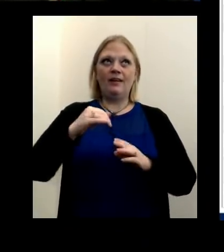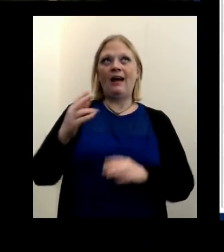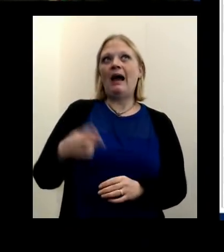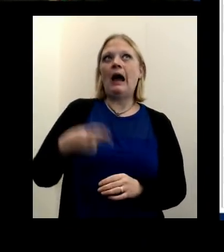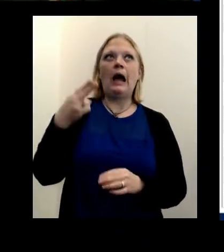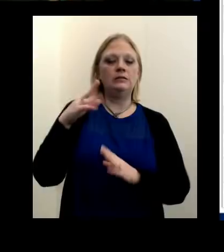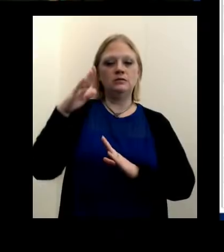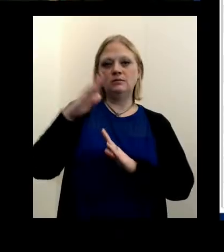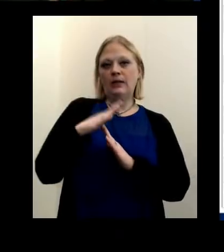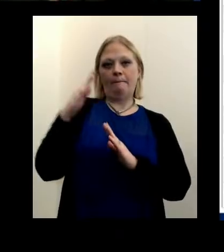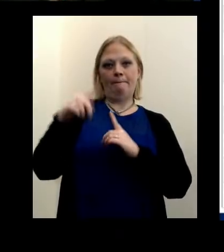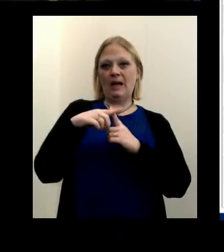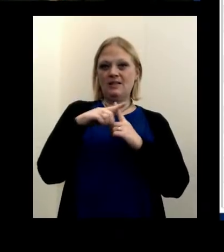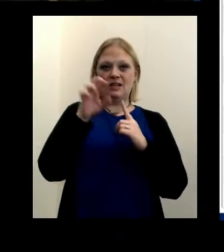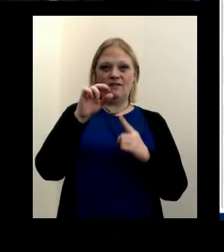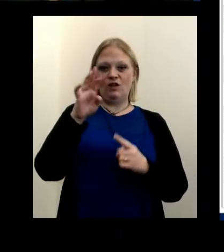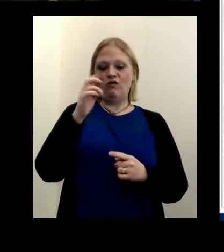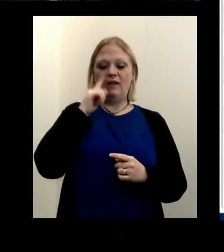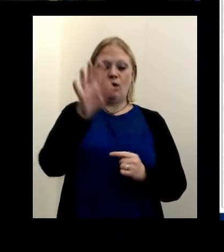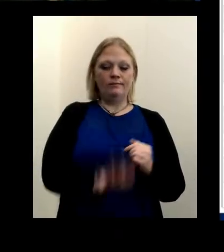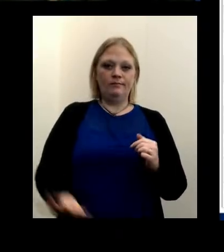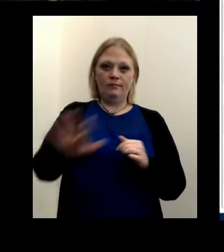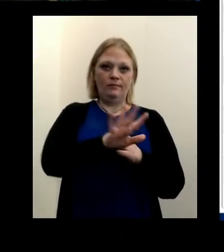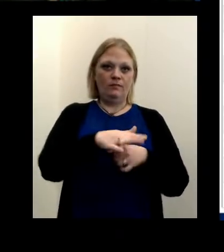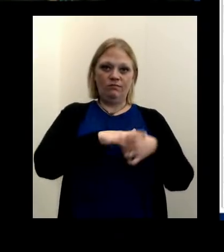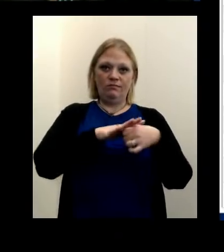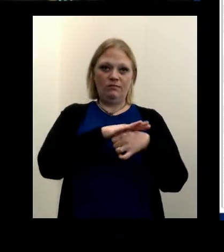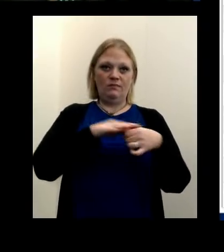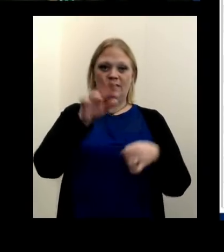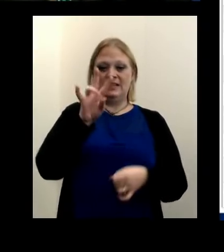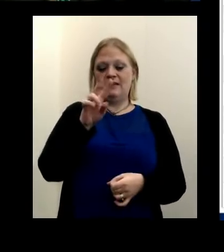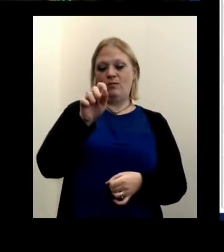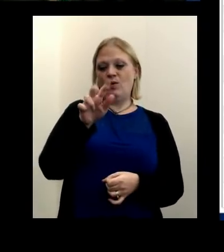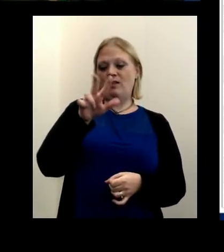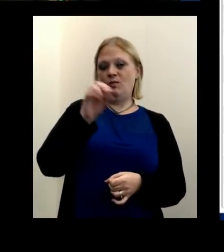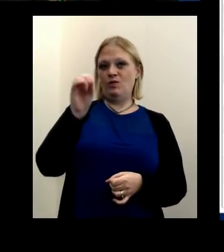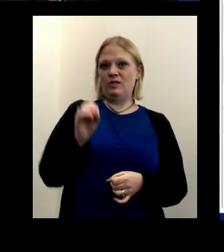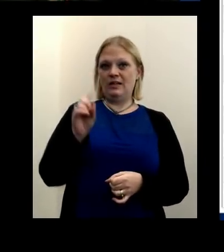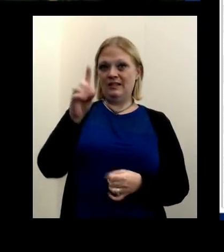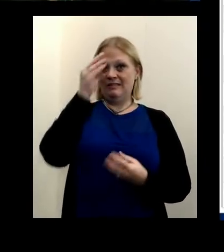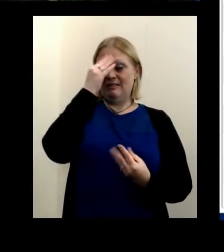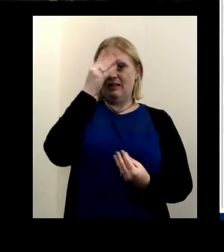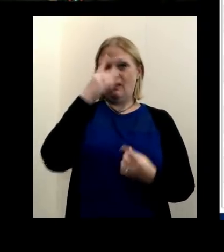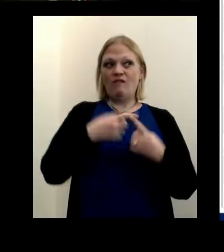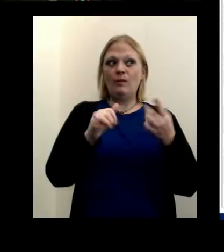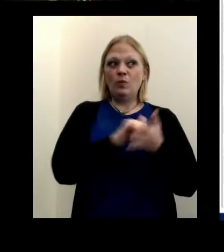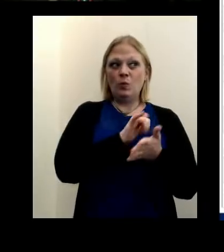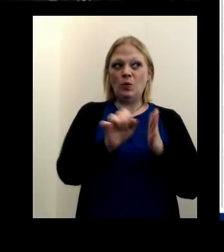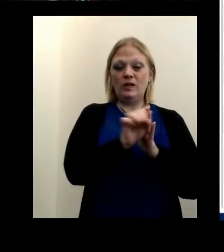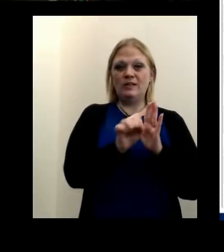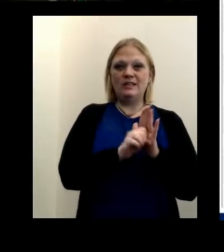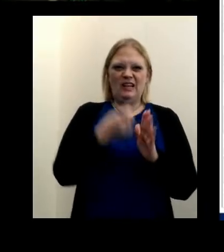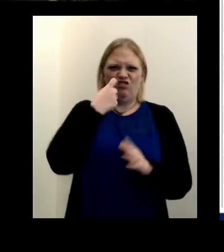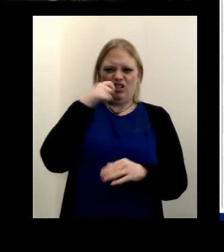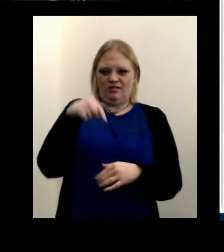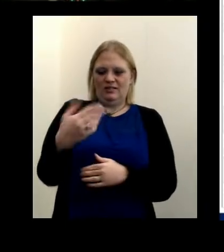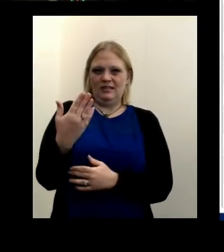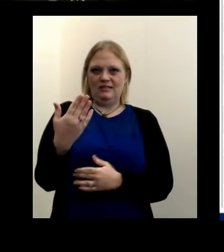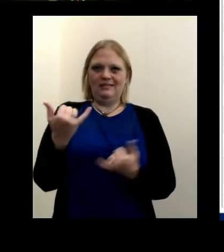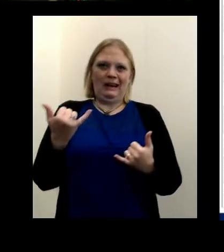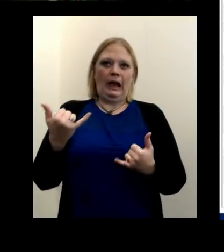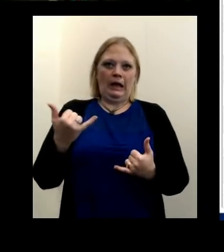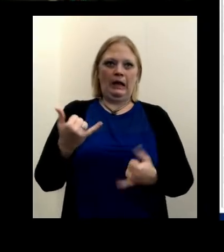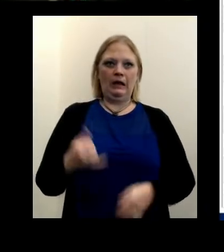all the regions across New York State at 7.3%, and these are the data that was released by New York State earlier today. The